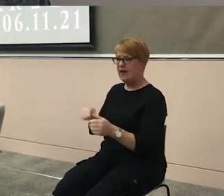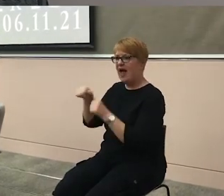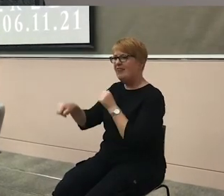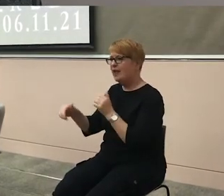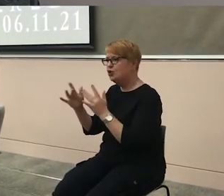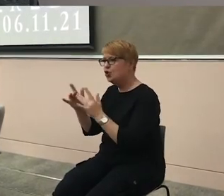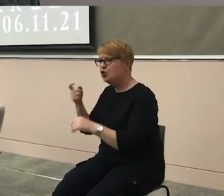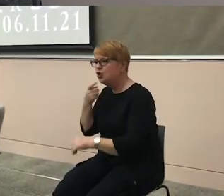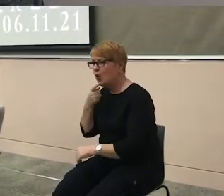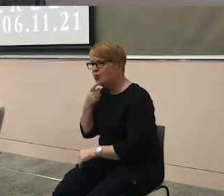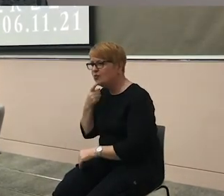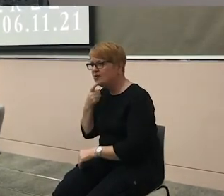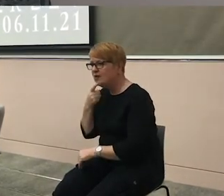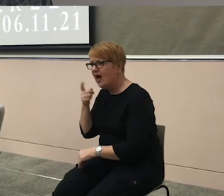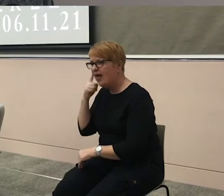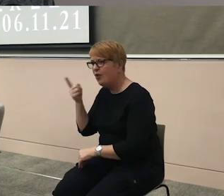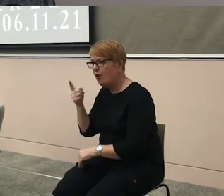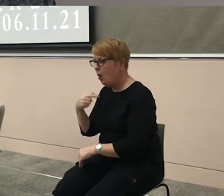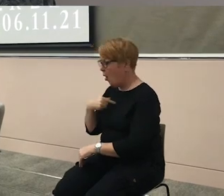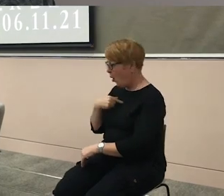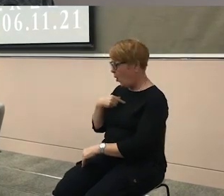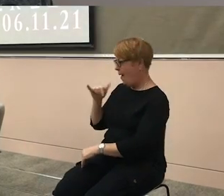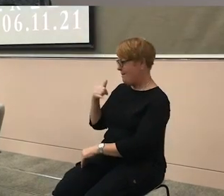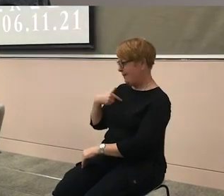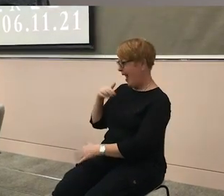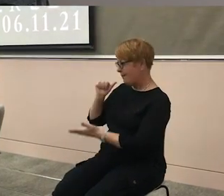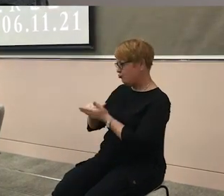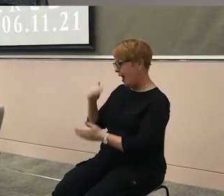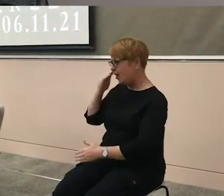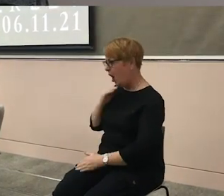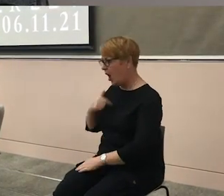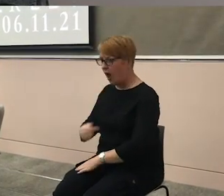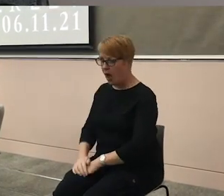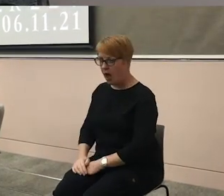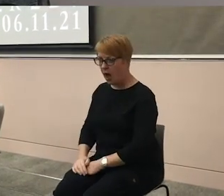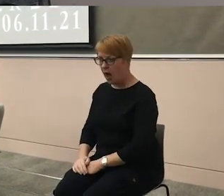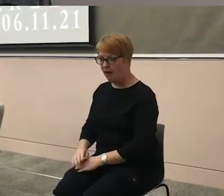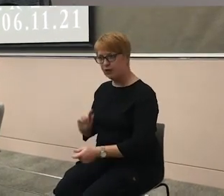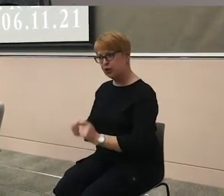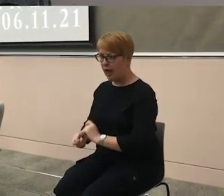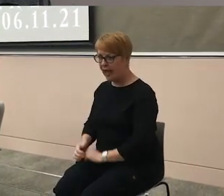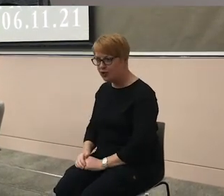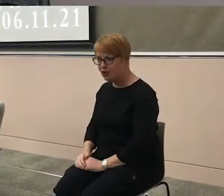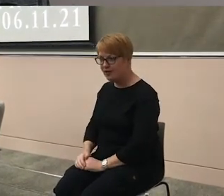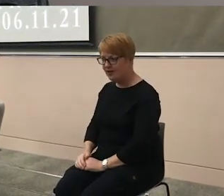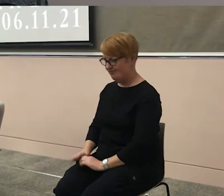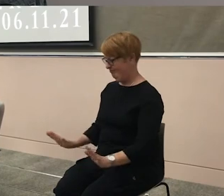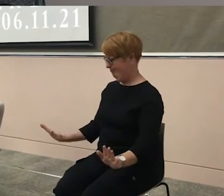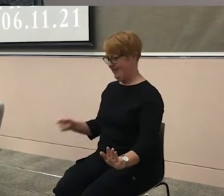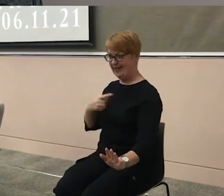that's really bizarre. Maybe I'm the right colour for a change. And that's the thought that came to my mind. And that's me being